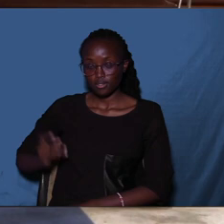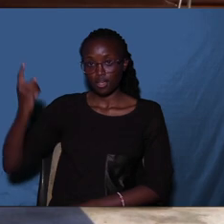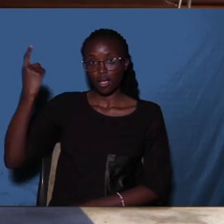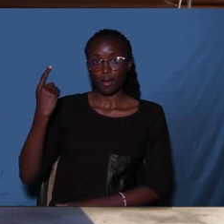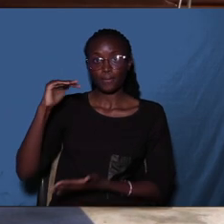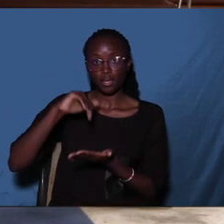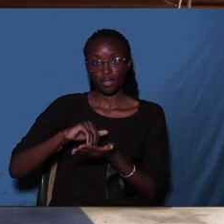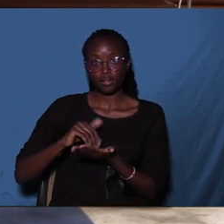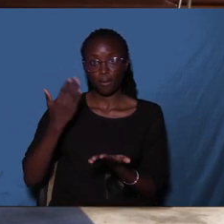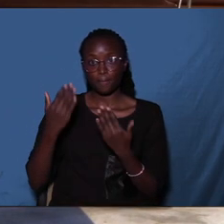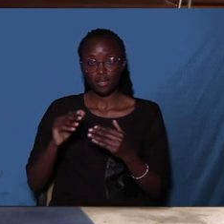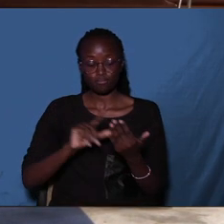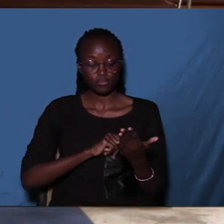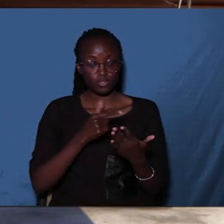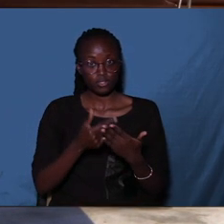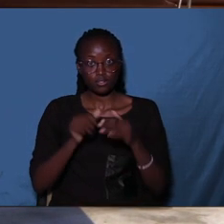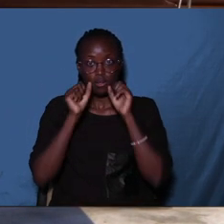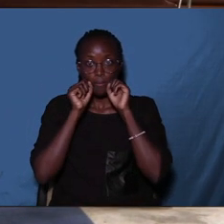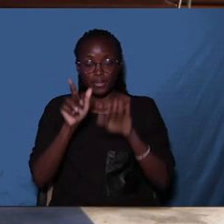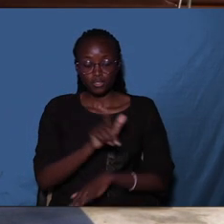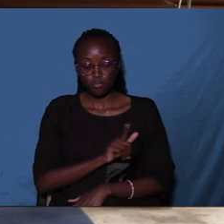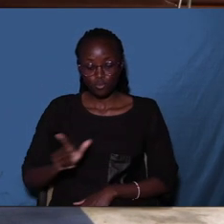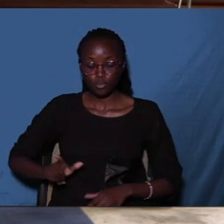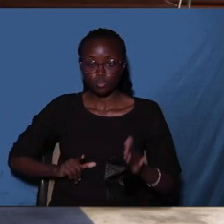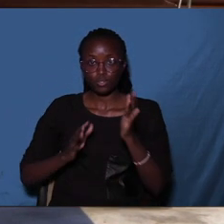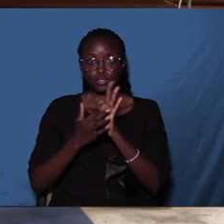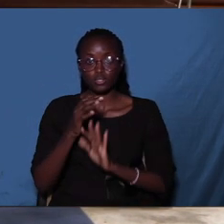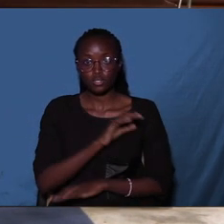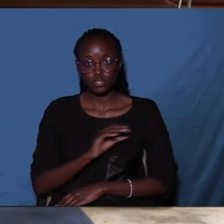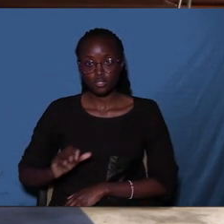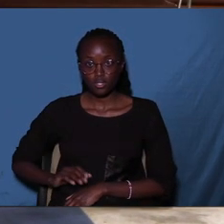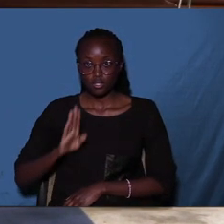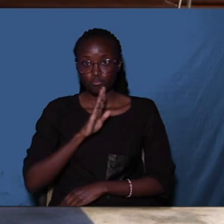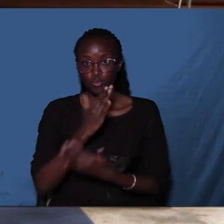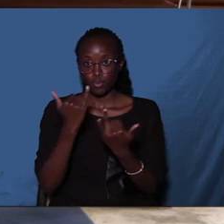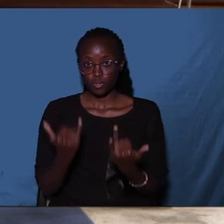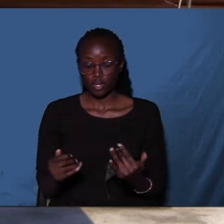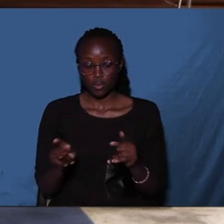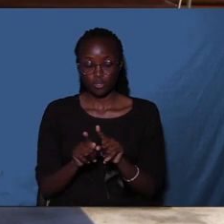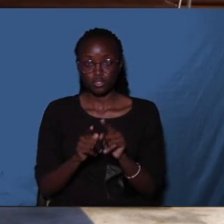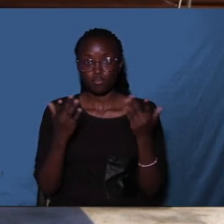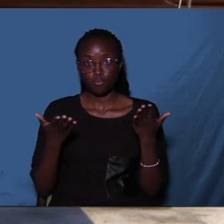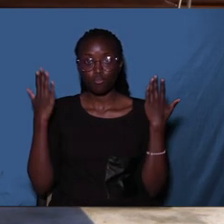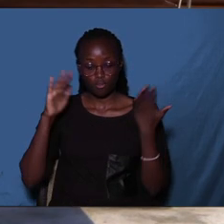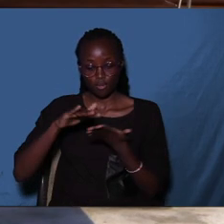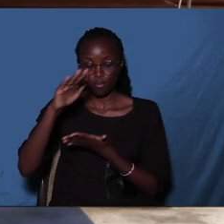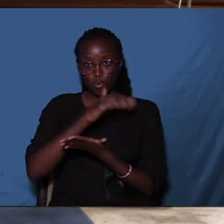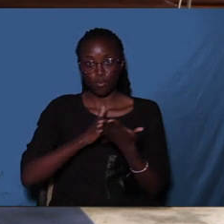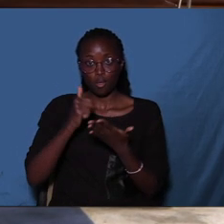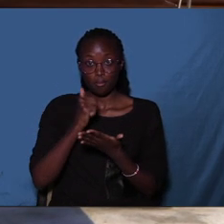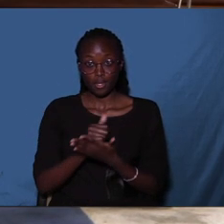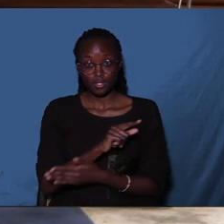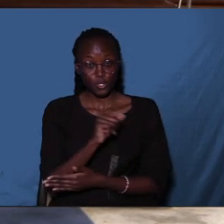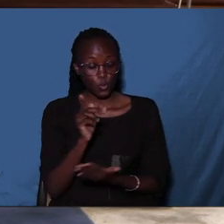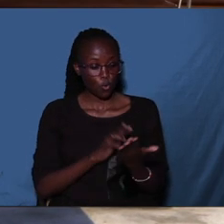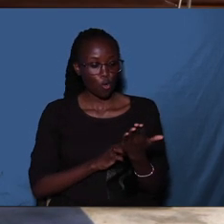Spirit be with you now and forevermore. Amen. Be the original, not